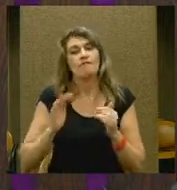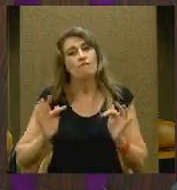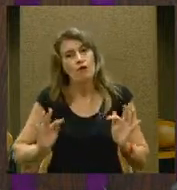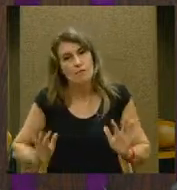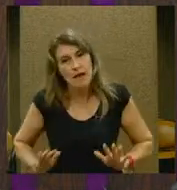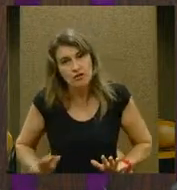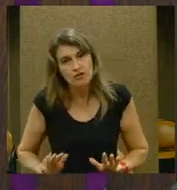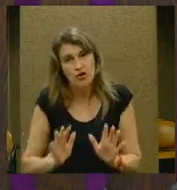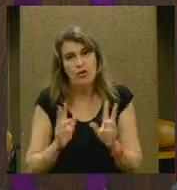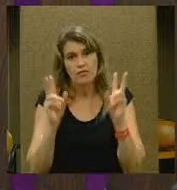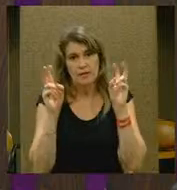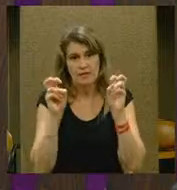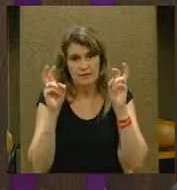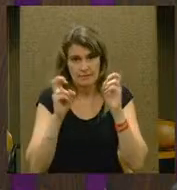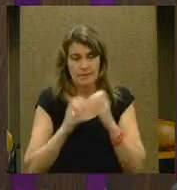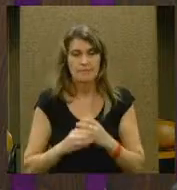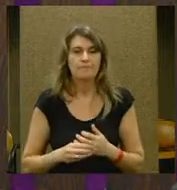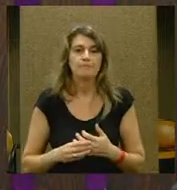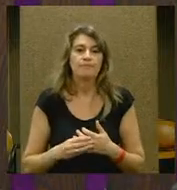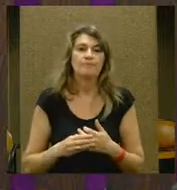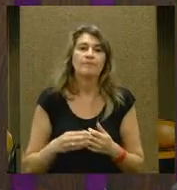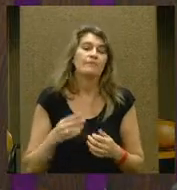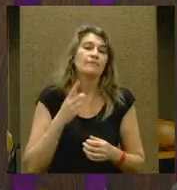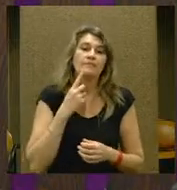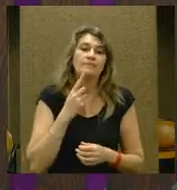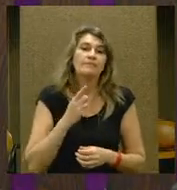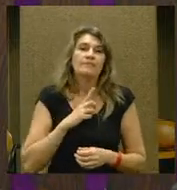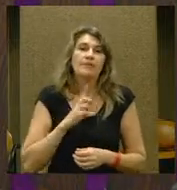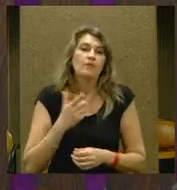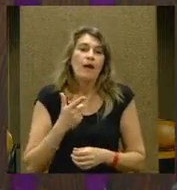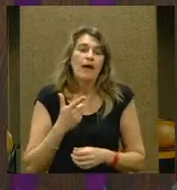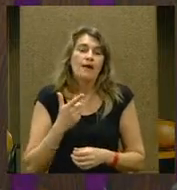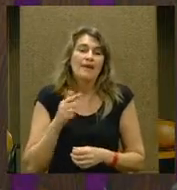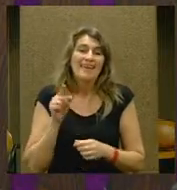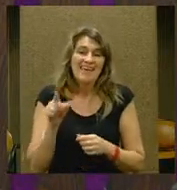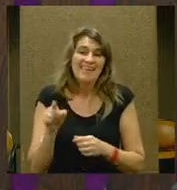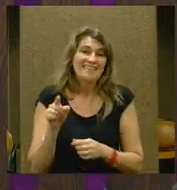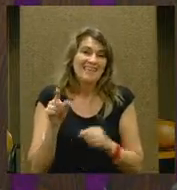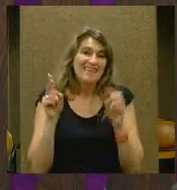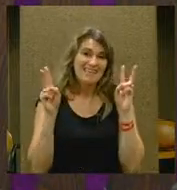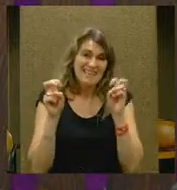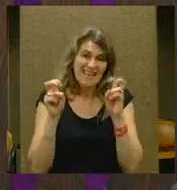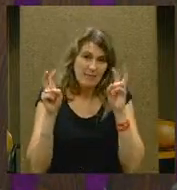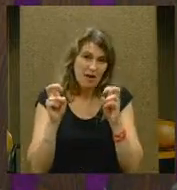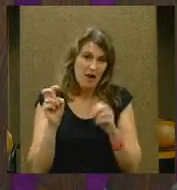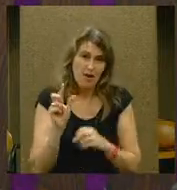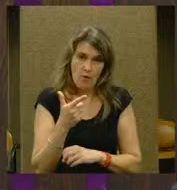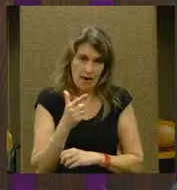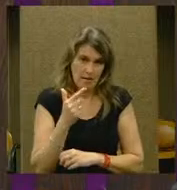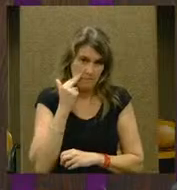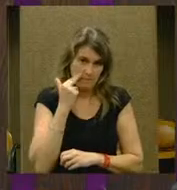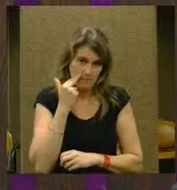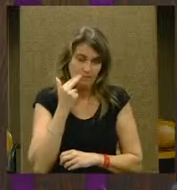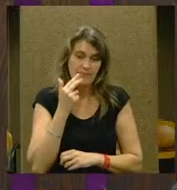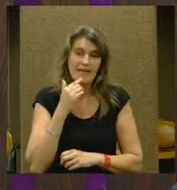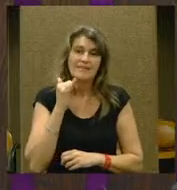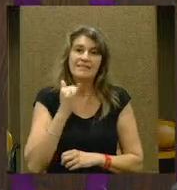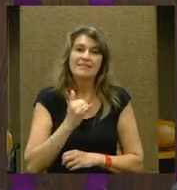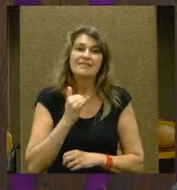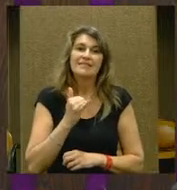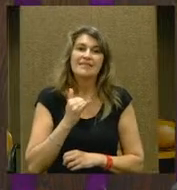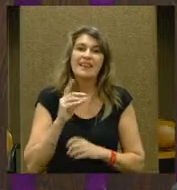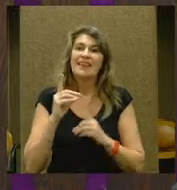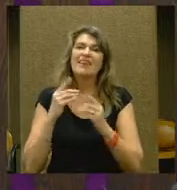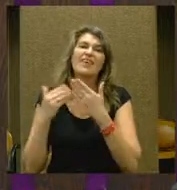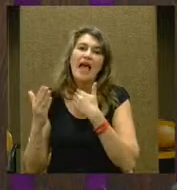and training that we can get. Sometimes we say, okay, we do not have this problem yet in our country, but what